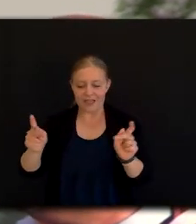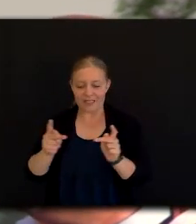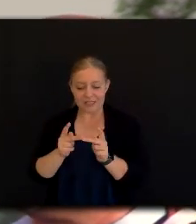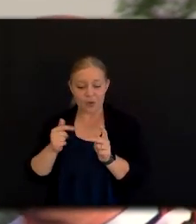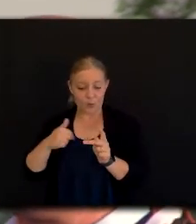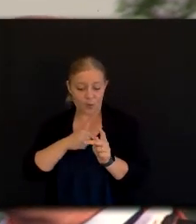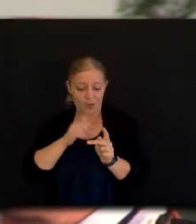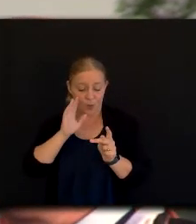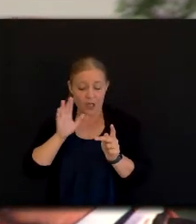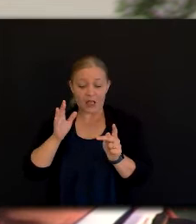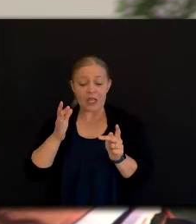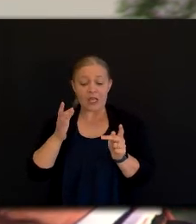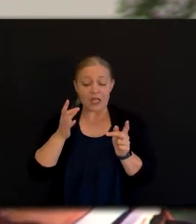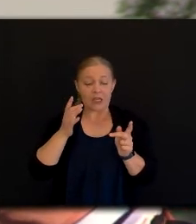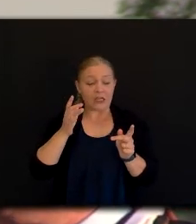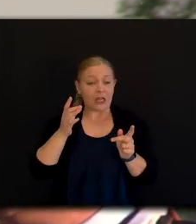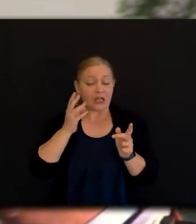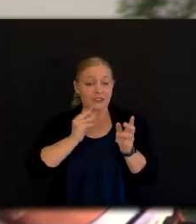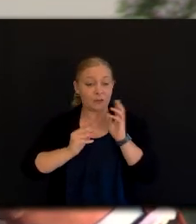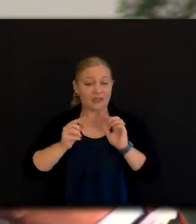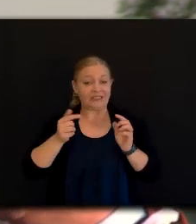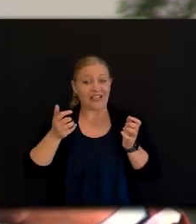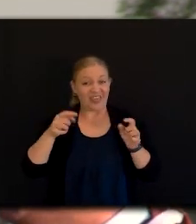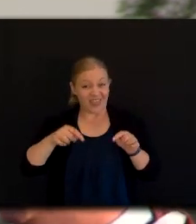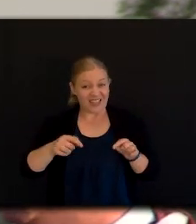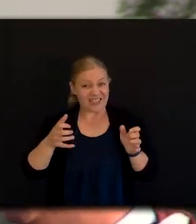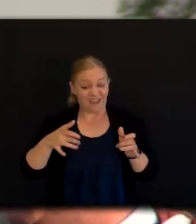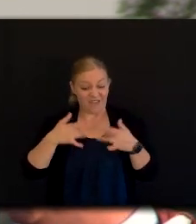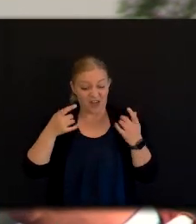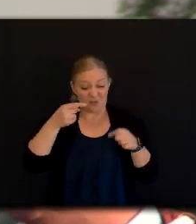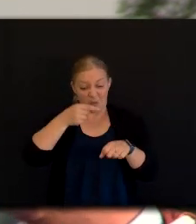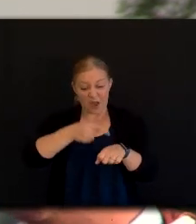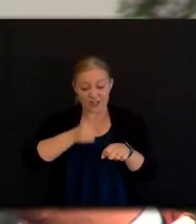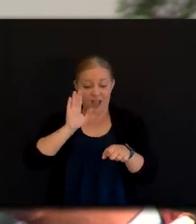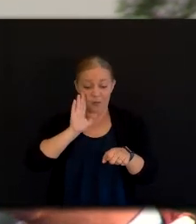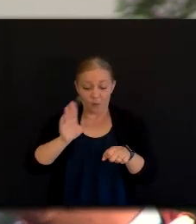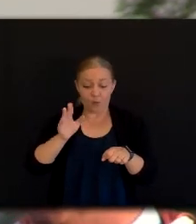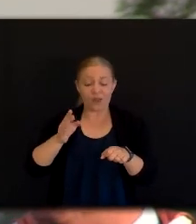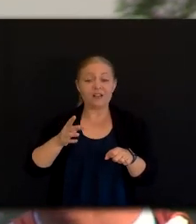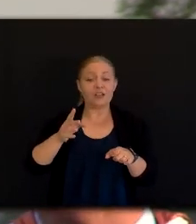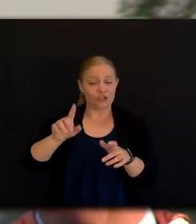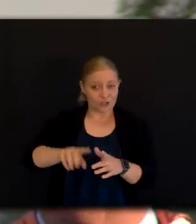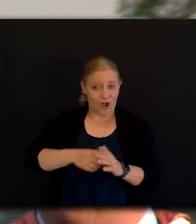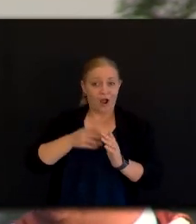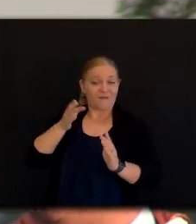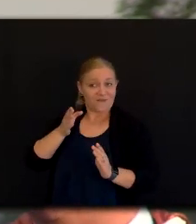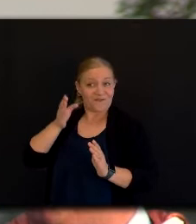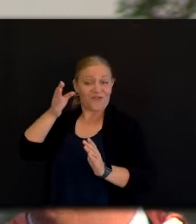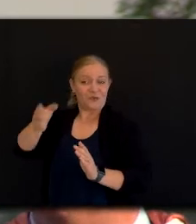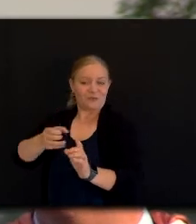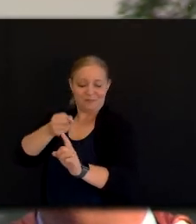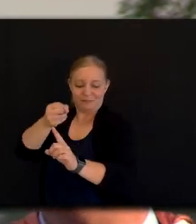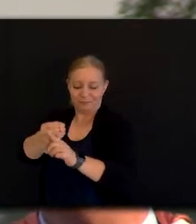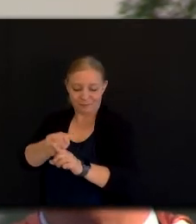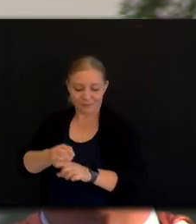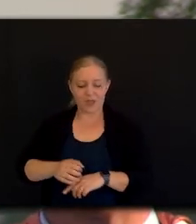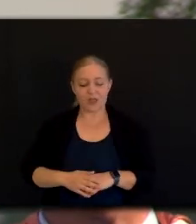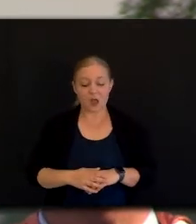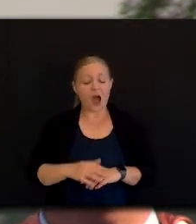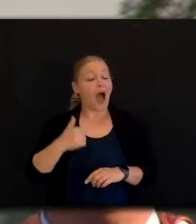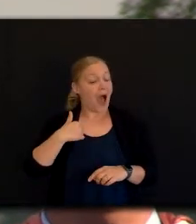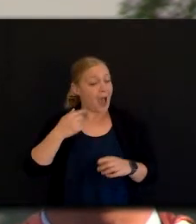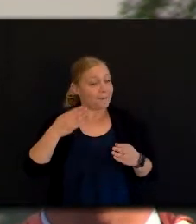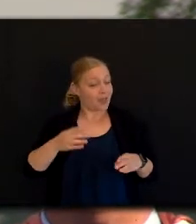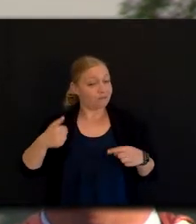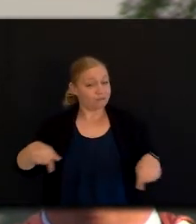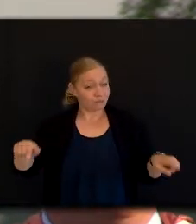will experience only once in our lives and a gateway to the impact that we will make on this world. I think we can all agree that our